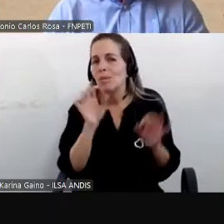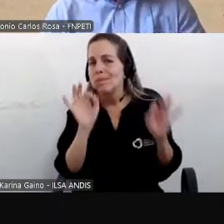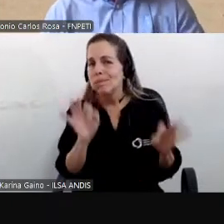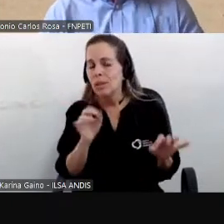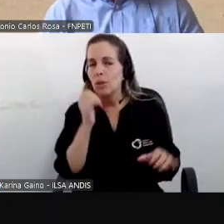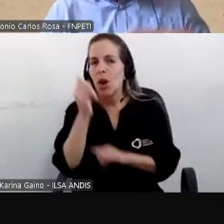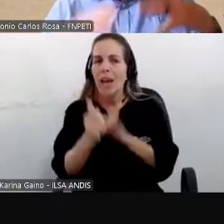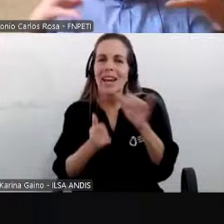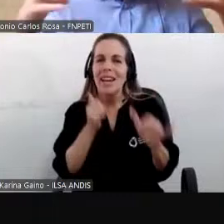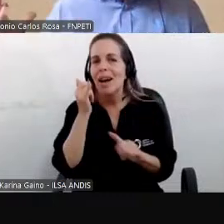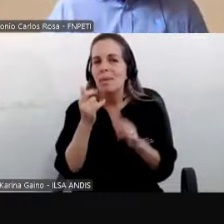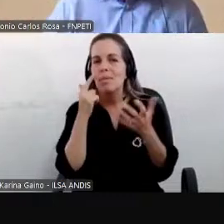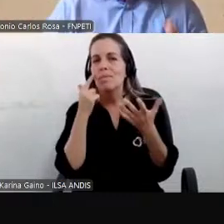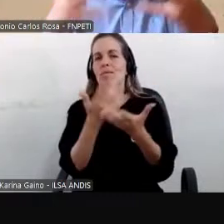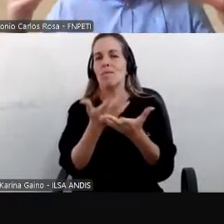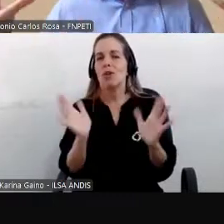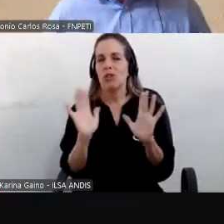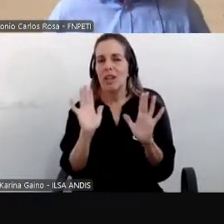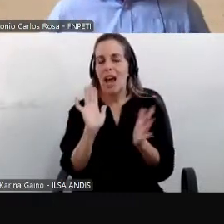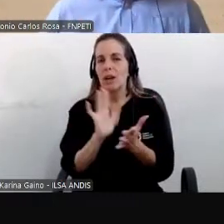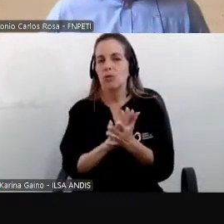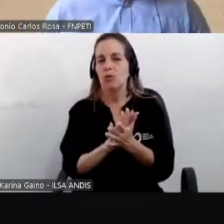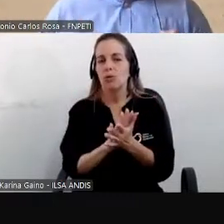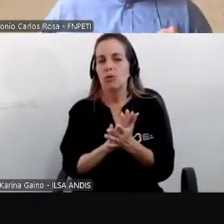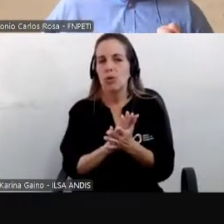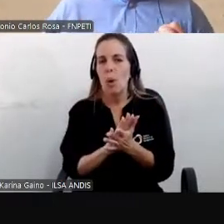This is what I wanted to share with you